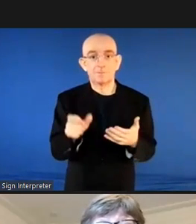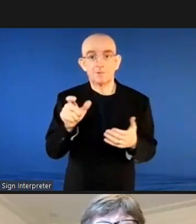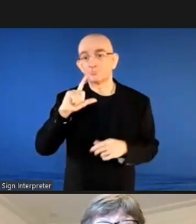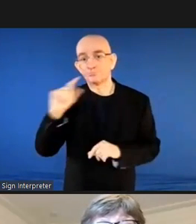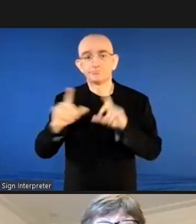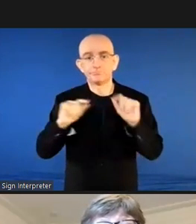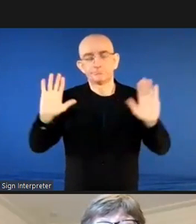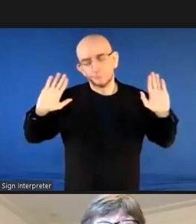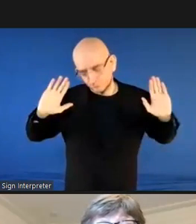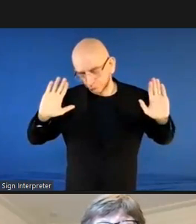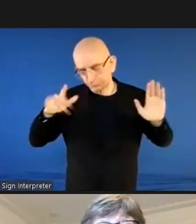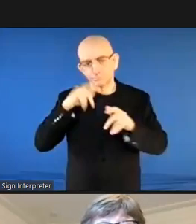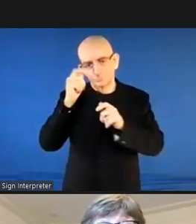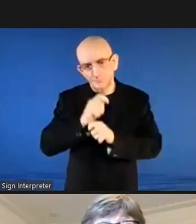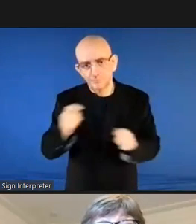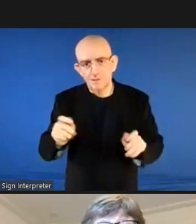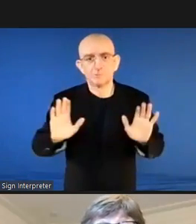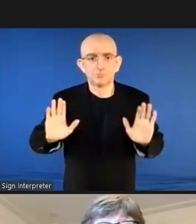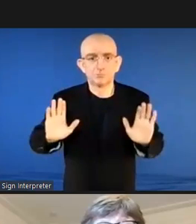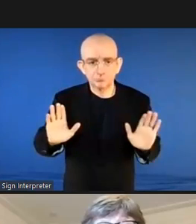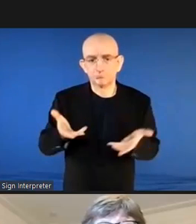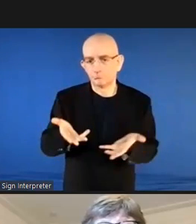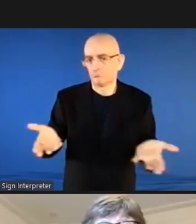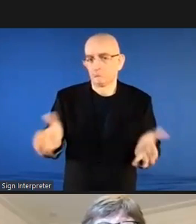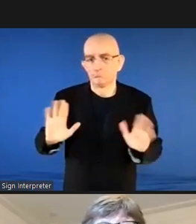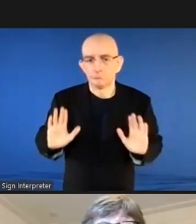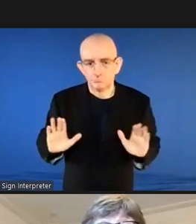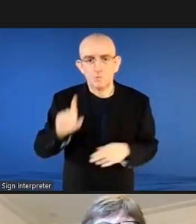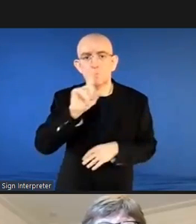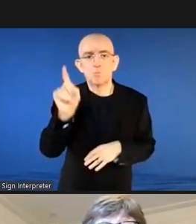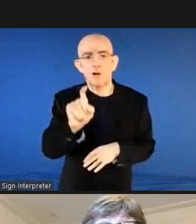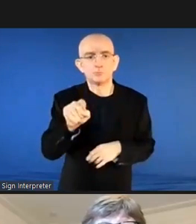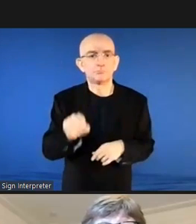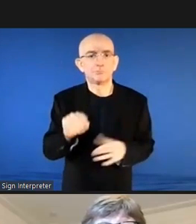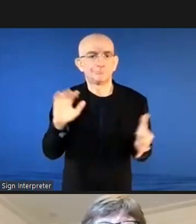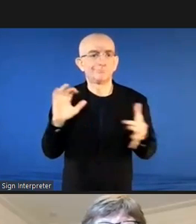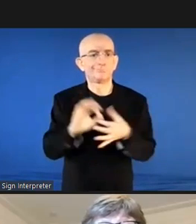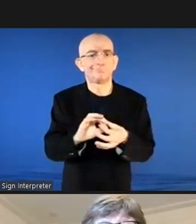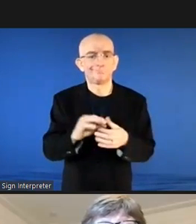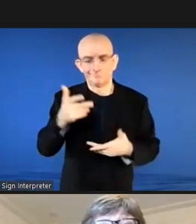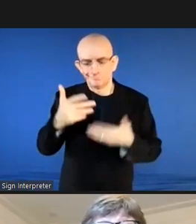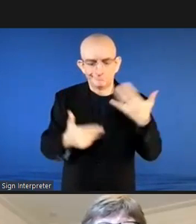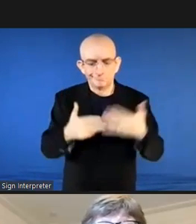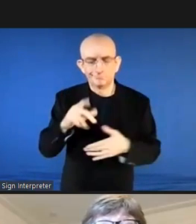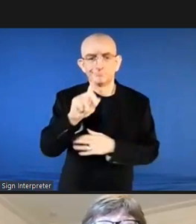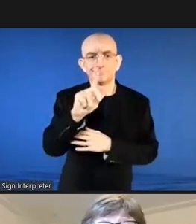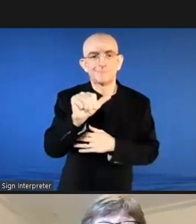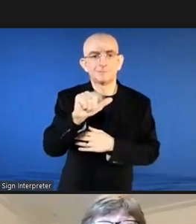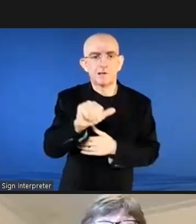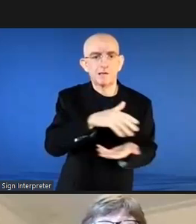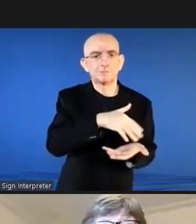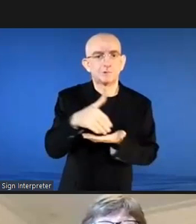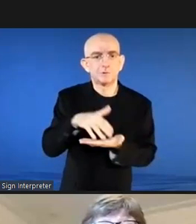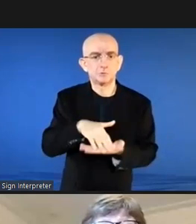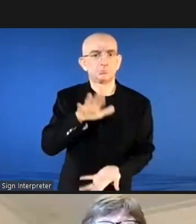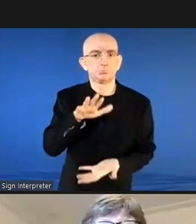We've got a question here about data collection, which I think is probably a good one for you, Penny, with your experience